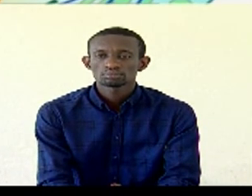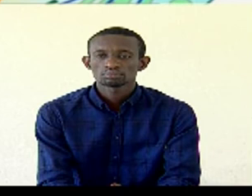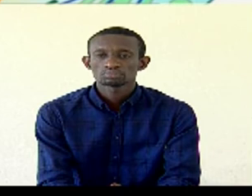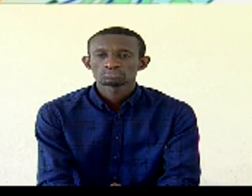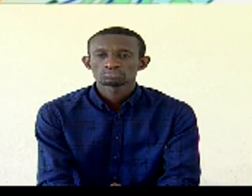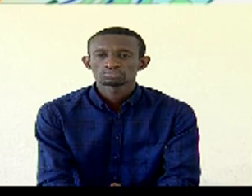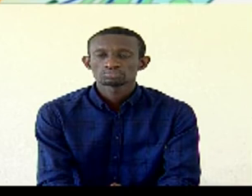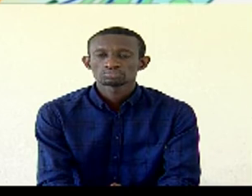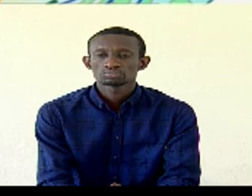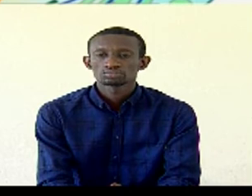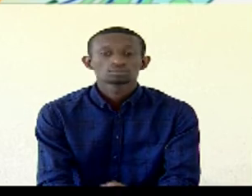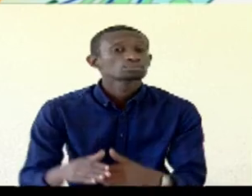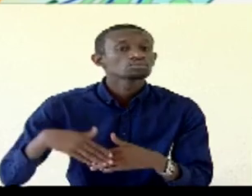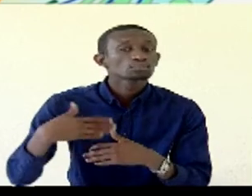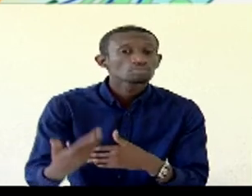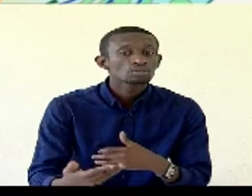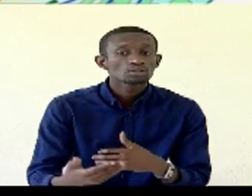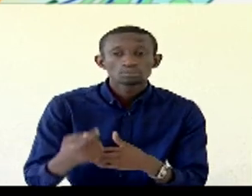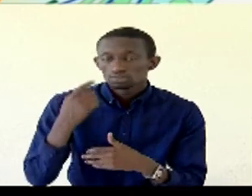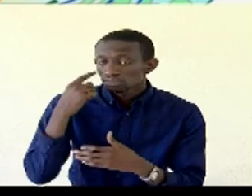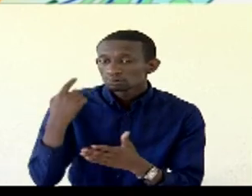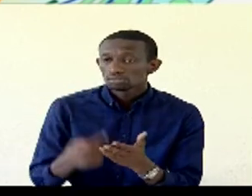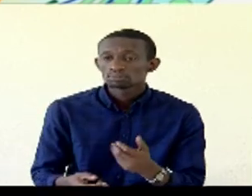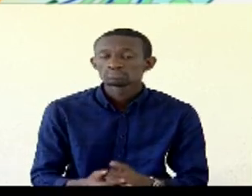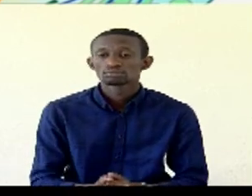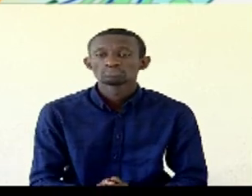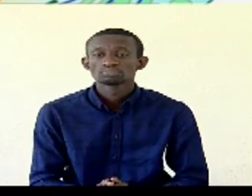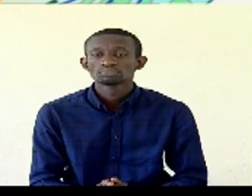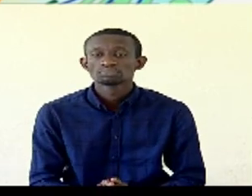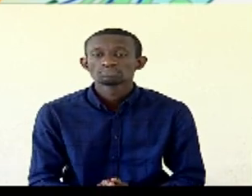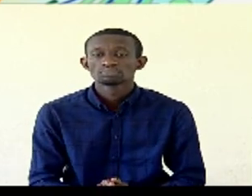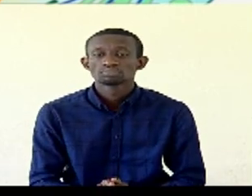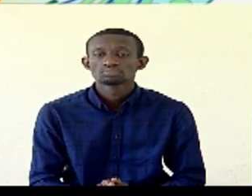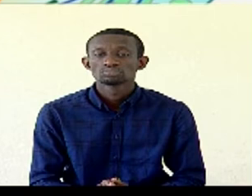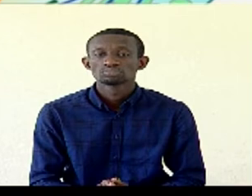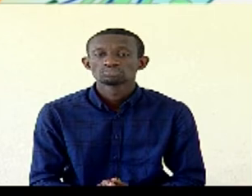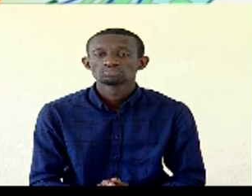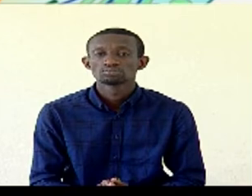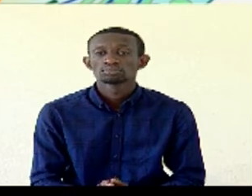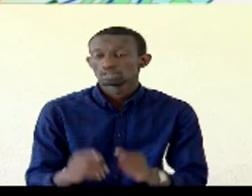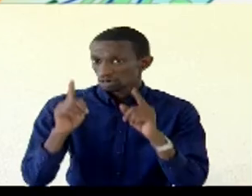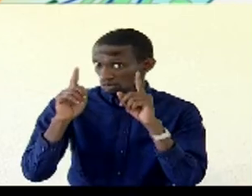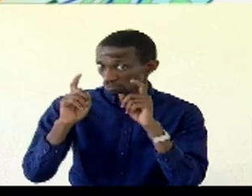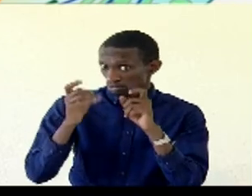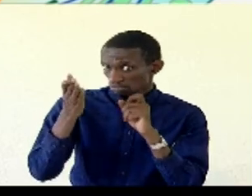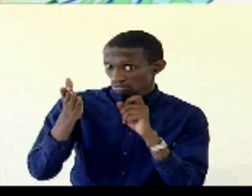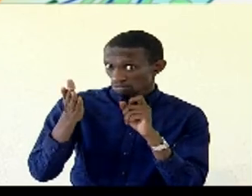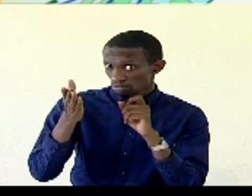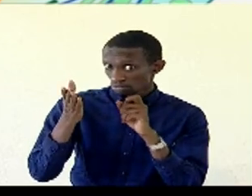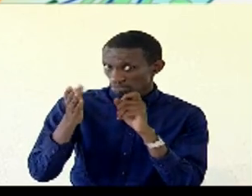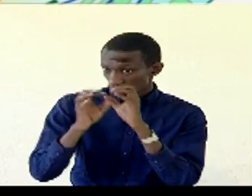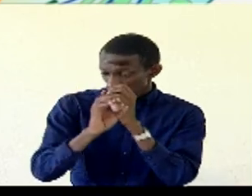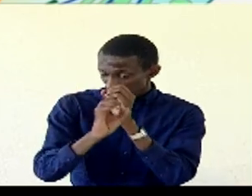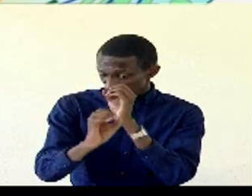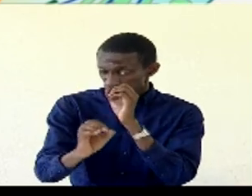And towards the end, which we refer to as telophase, again, the photomicrograph zoomed in